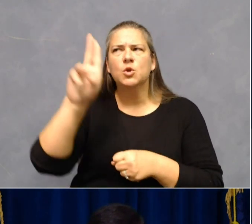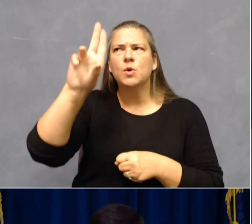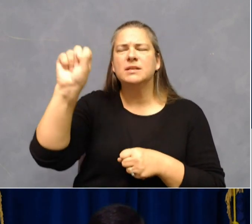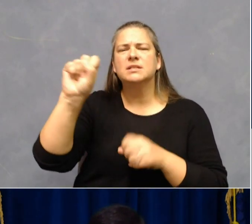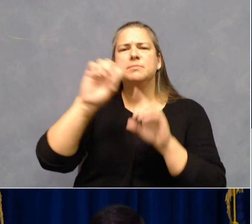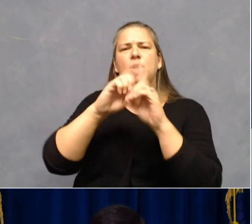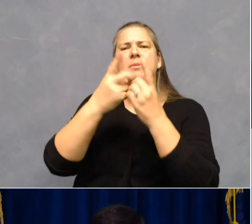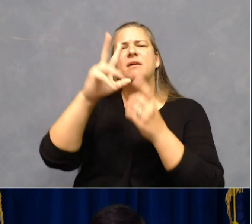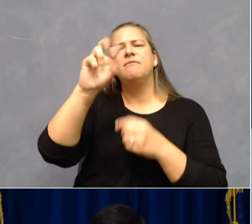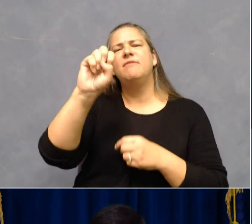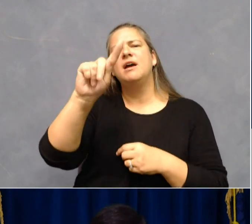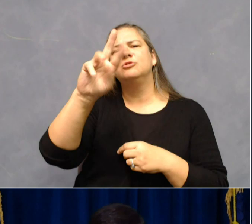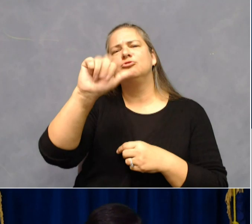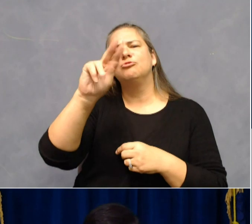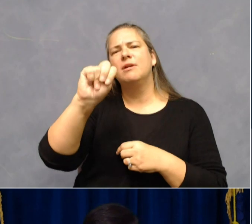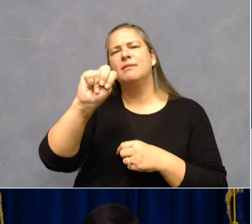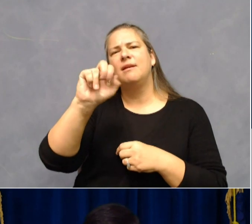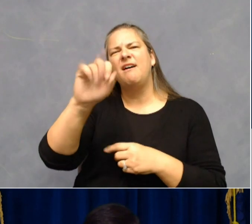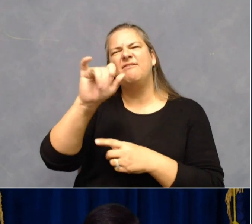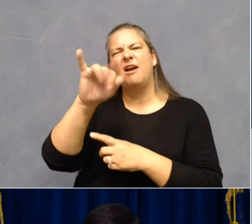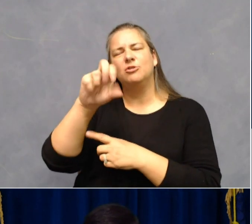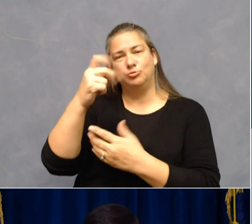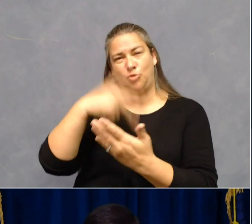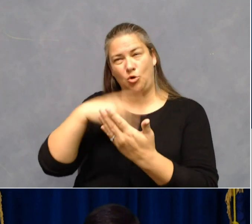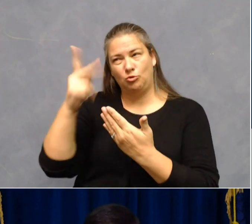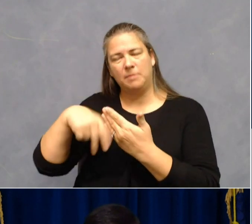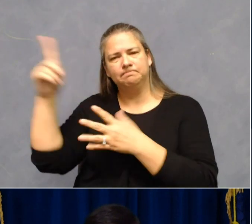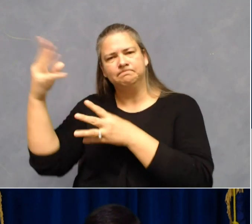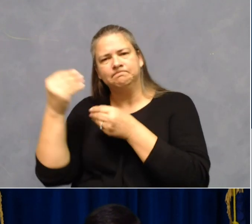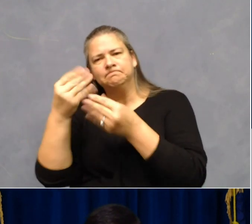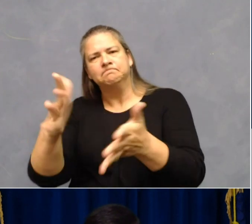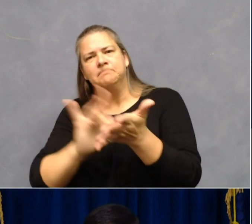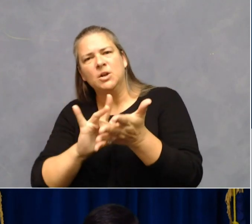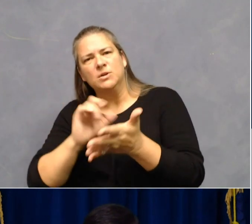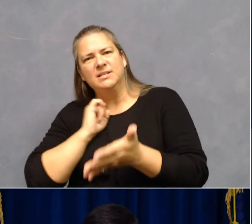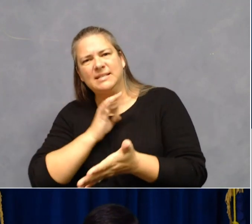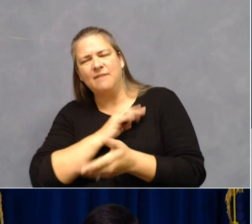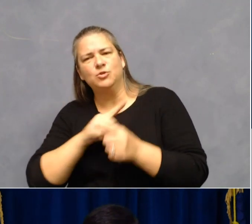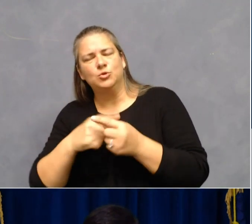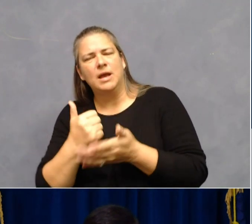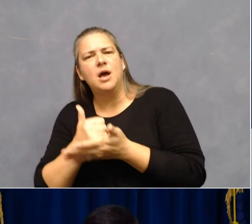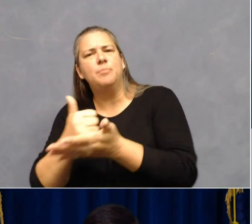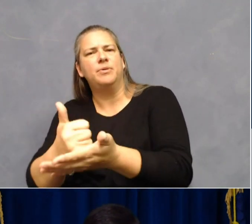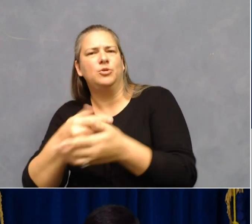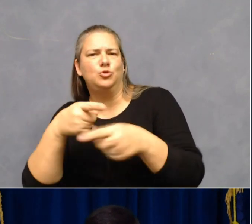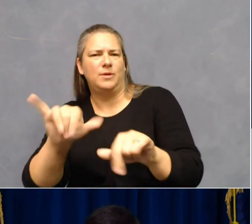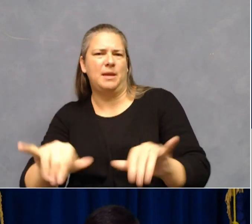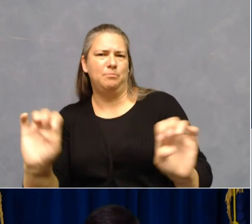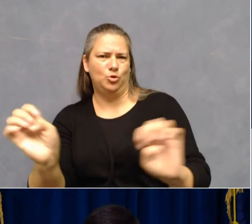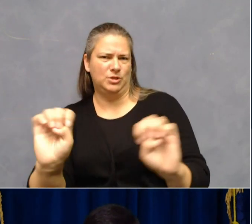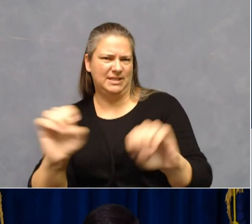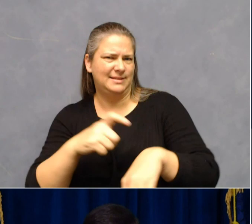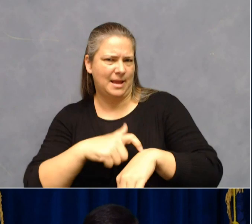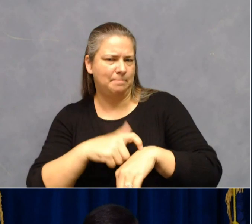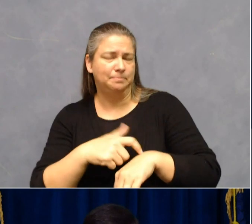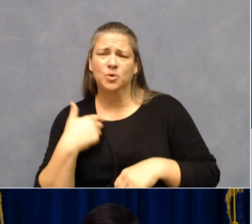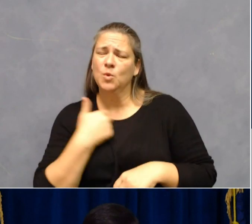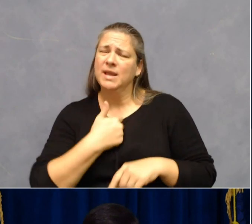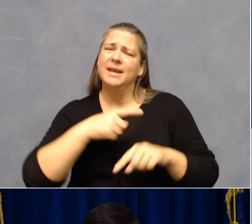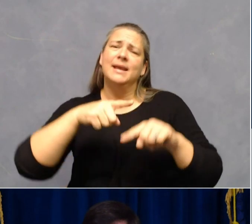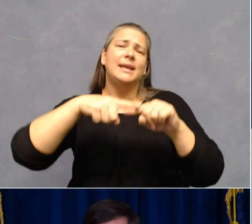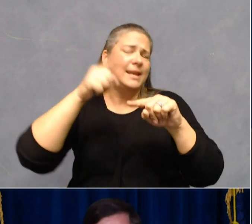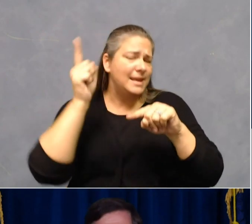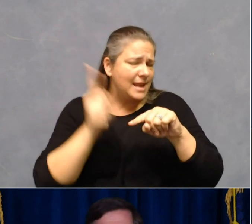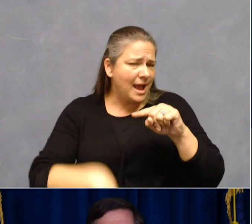Affairs program to provide medical staff for this emergency situation. We cannot adequately